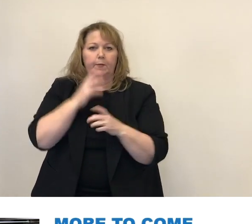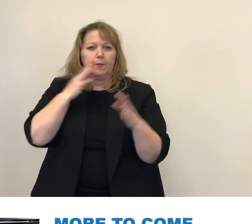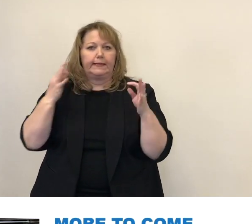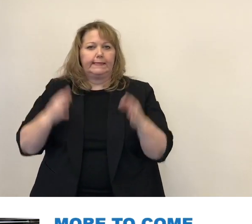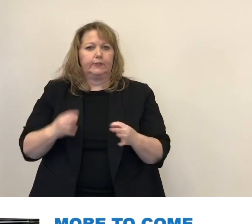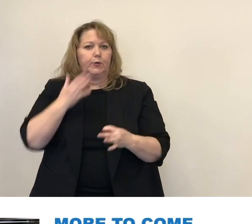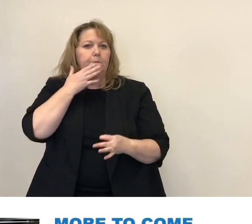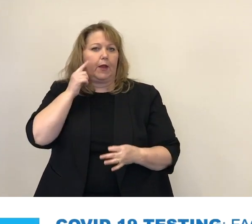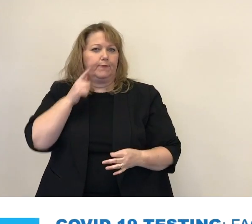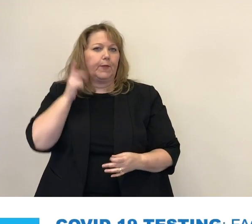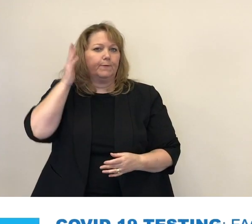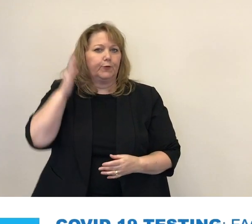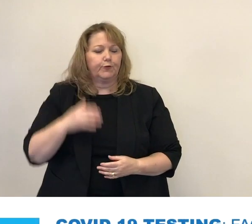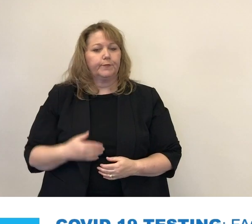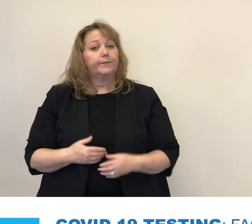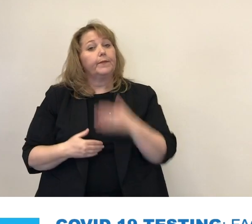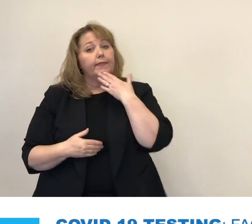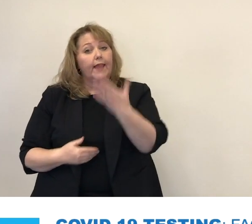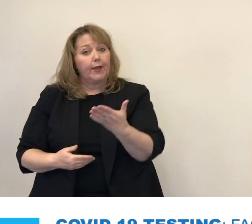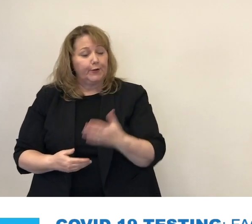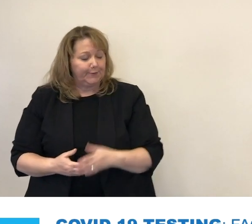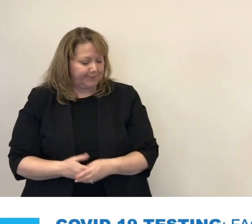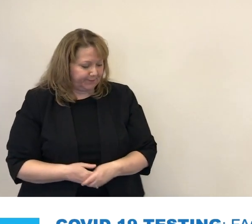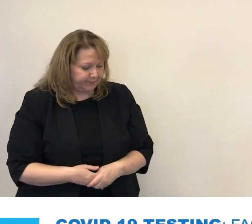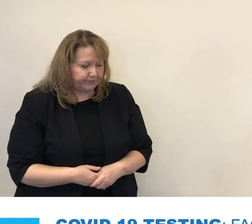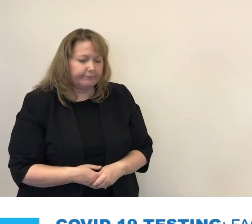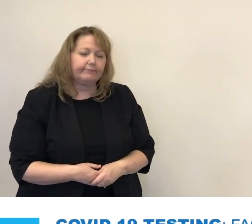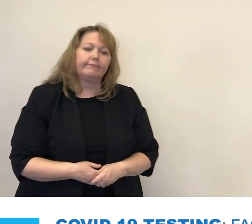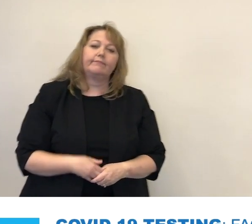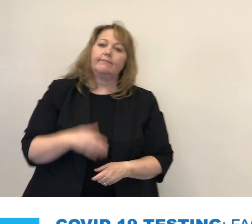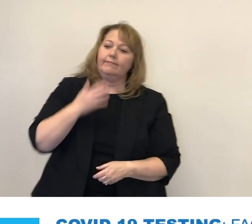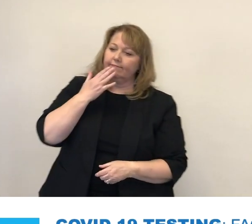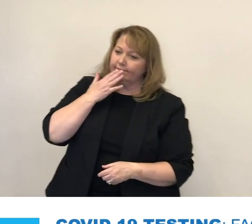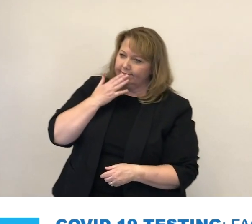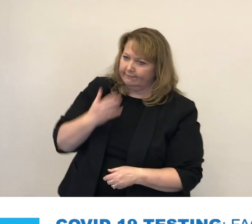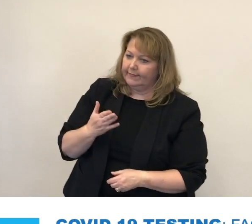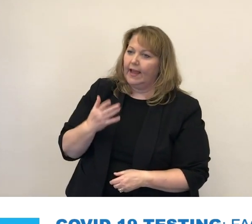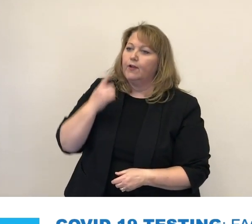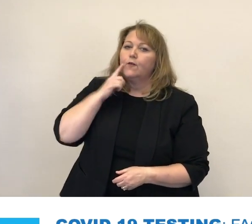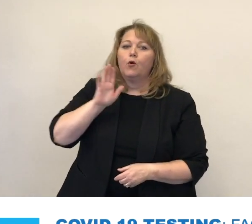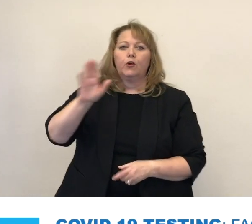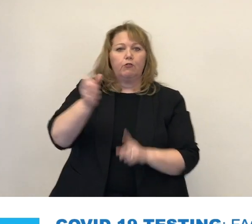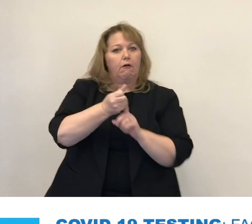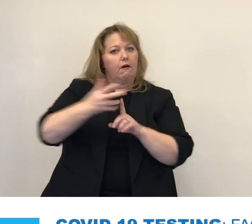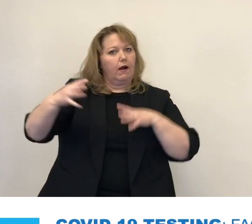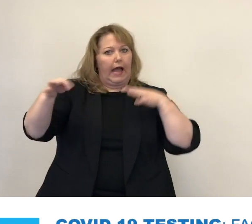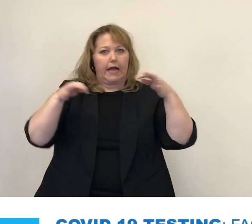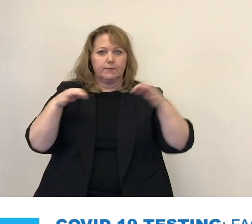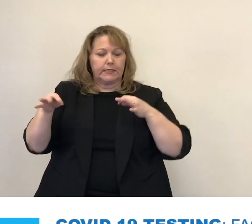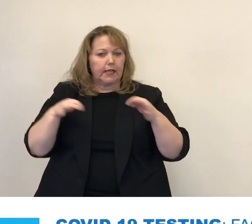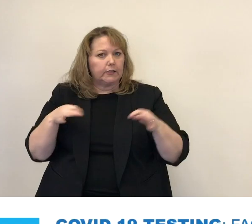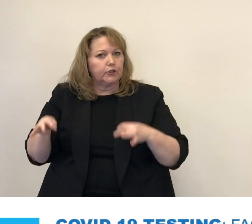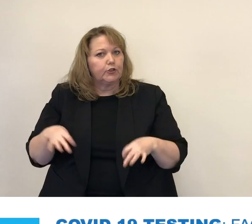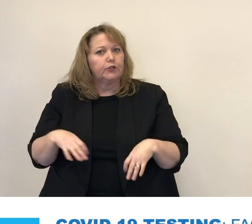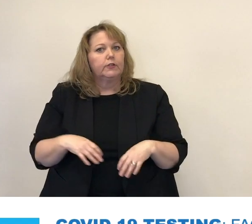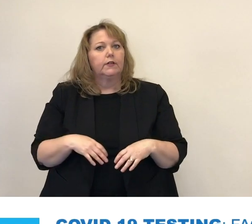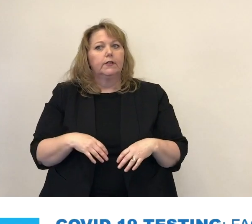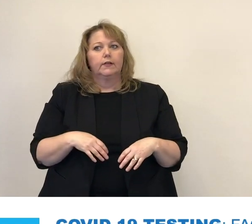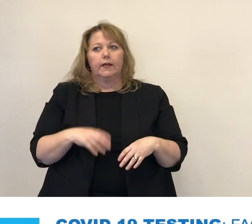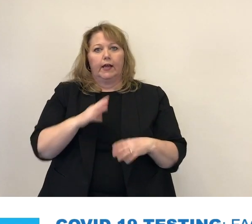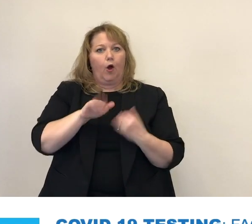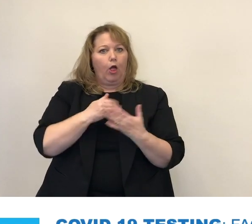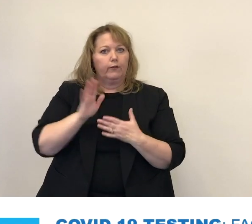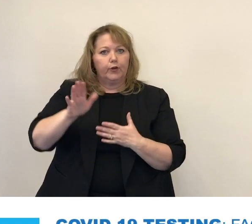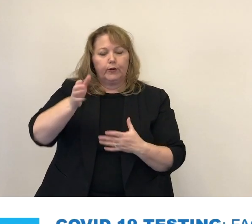Thank you, Dr. Pandori. I sincerely appreciate your explanation, you sharing your knowledge